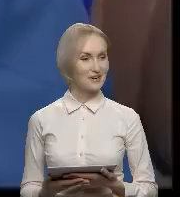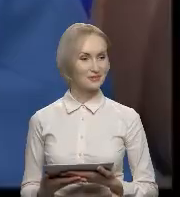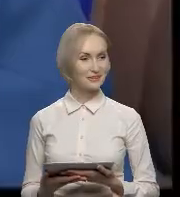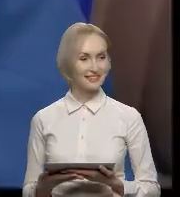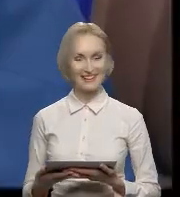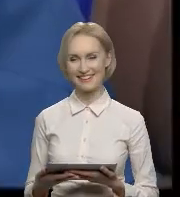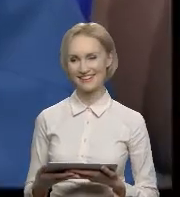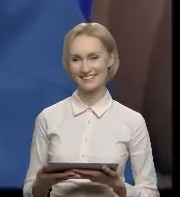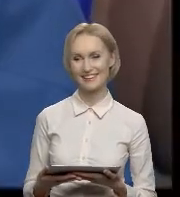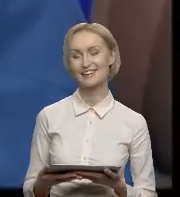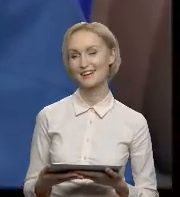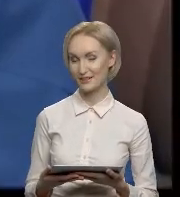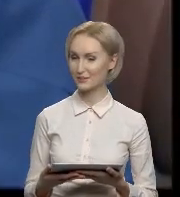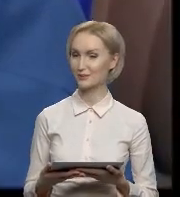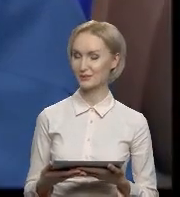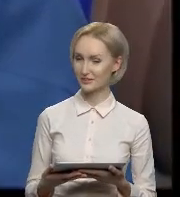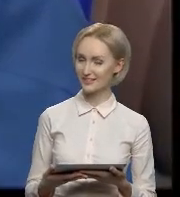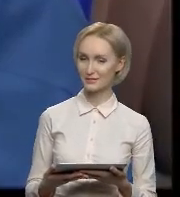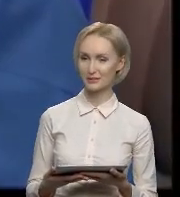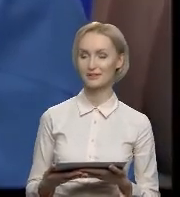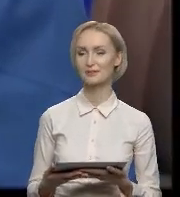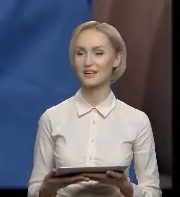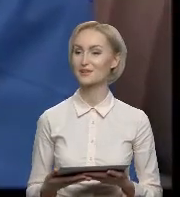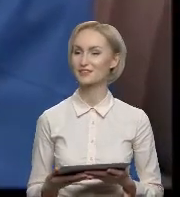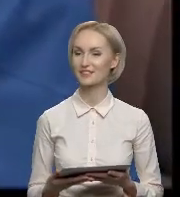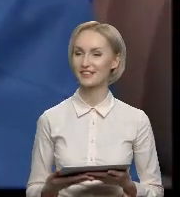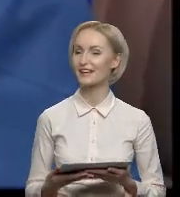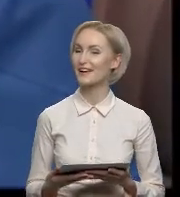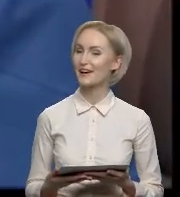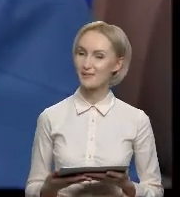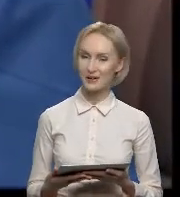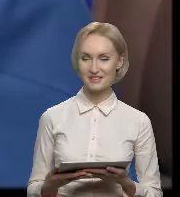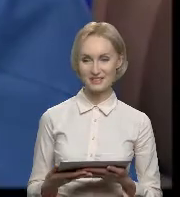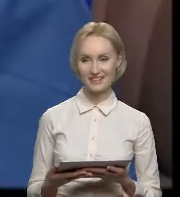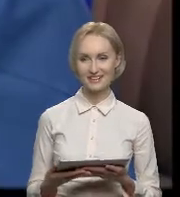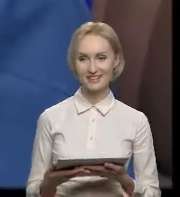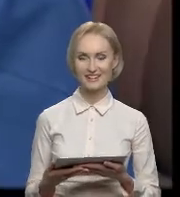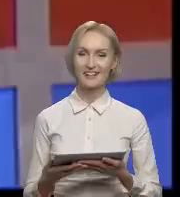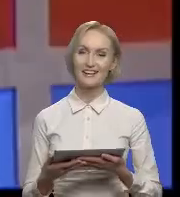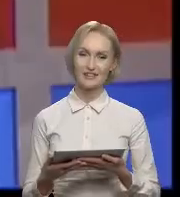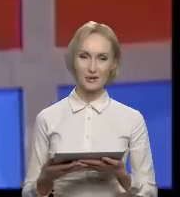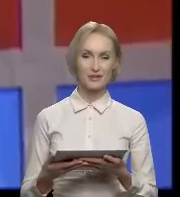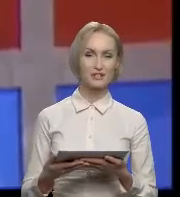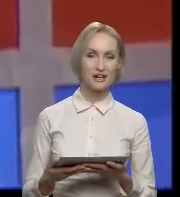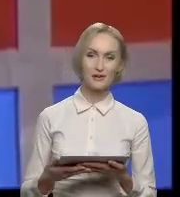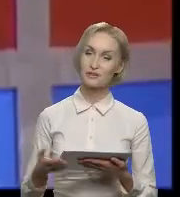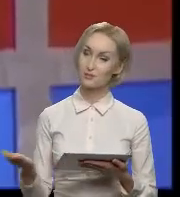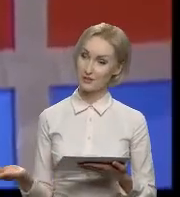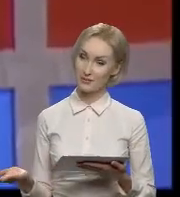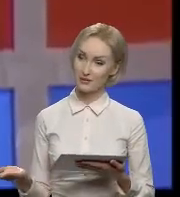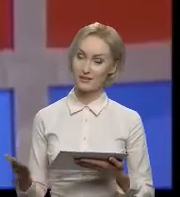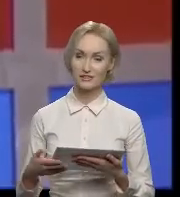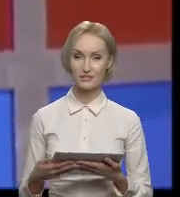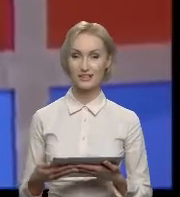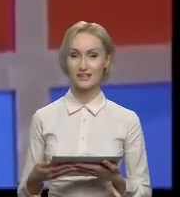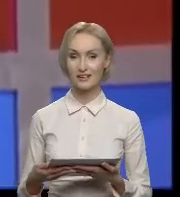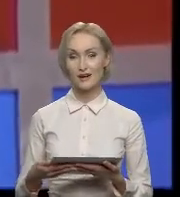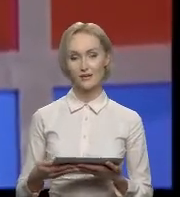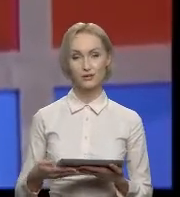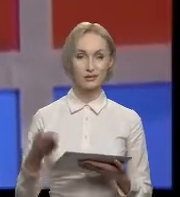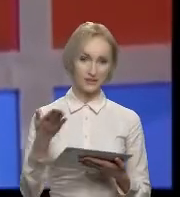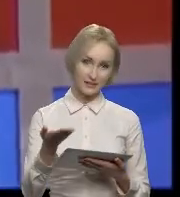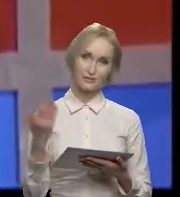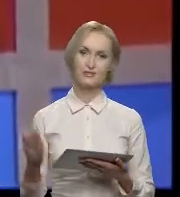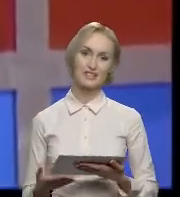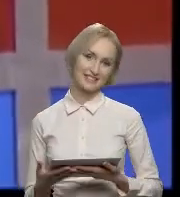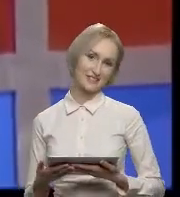Hold no. up. Is that true, Jamar? Let's have no domestic violence, no violence of any type. But I'm saying right a little bit, isn't it? Bill. I swear to God. Tell